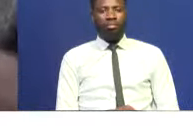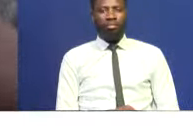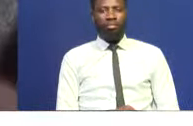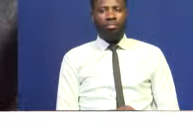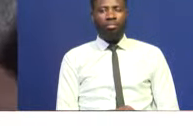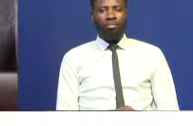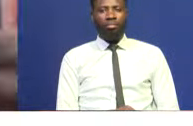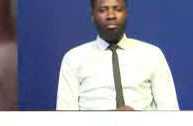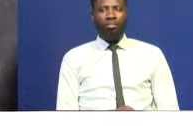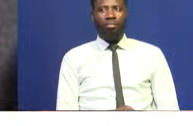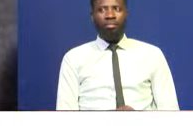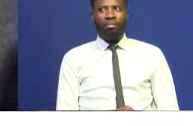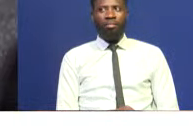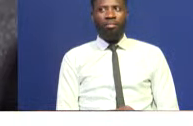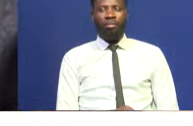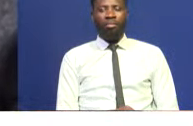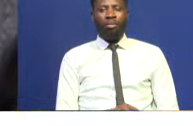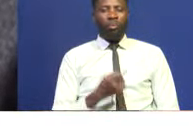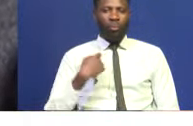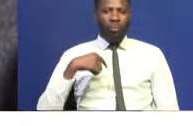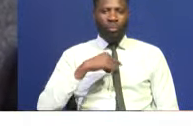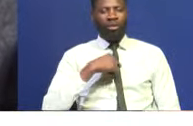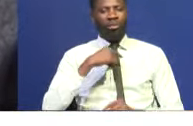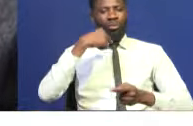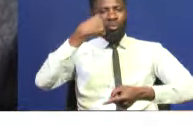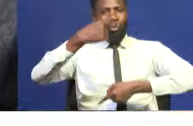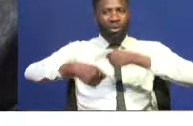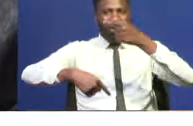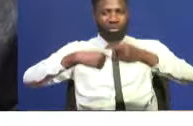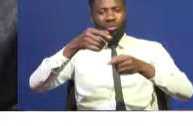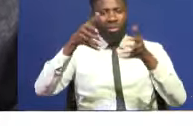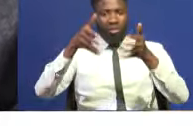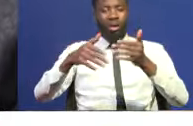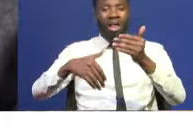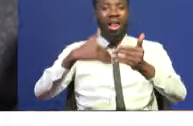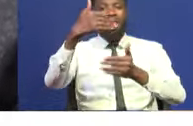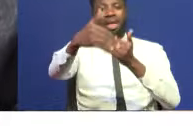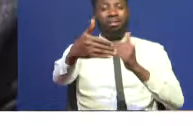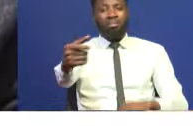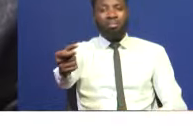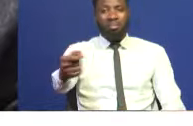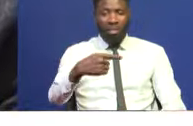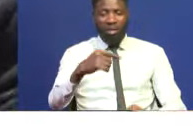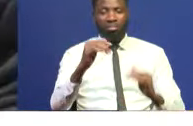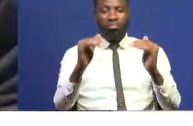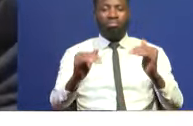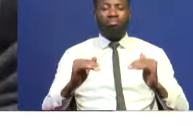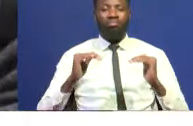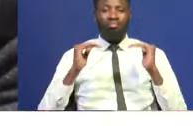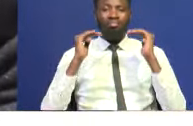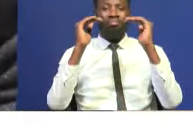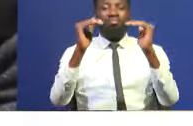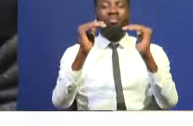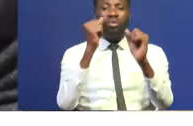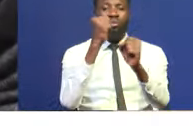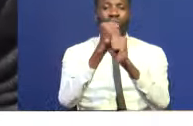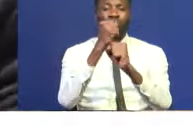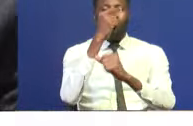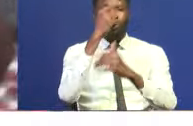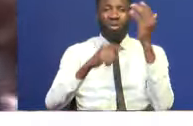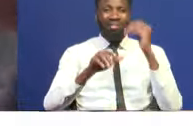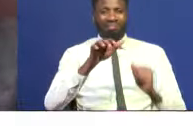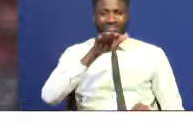We are moving to the next phase. In the next months, we are moving to the next phase of going to,